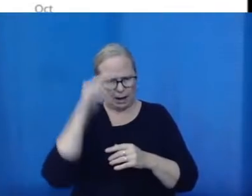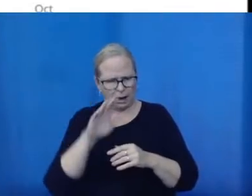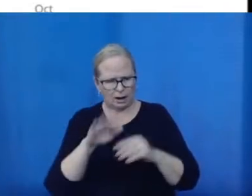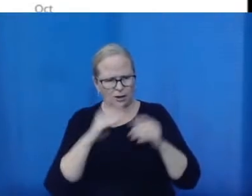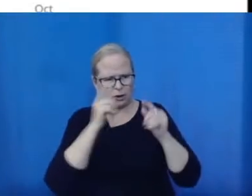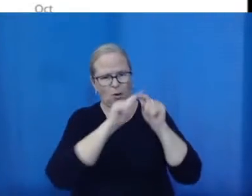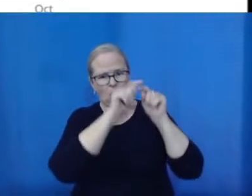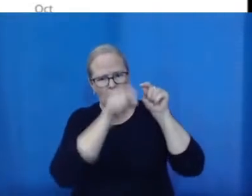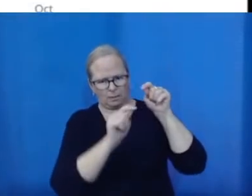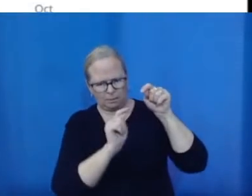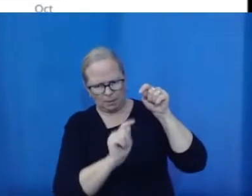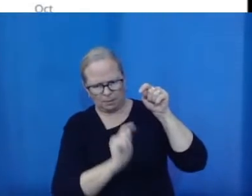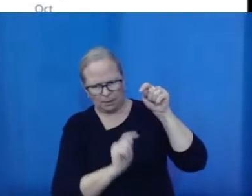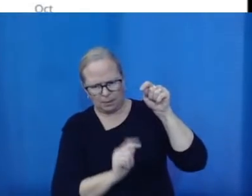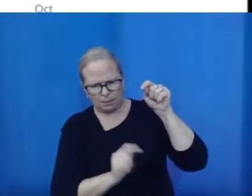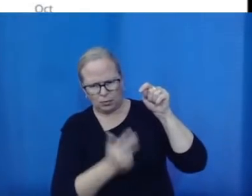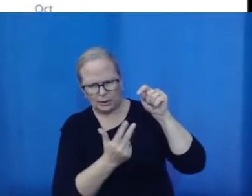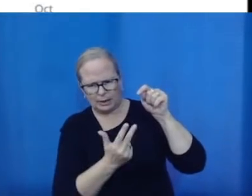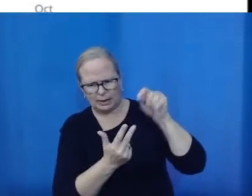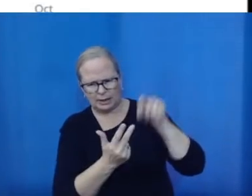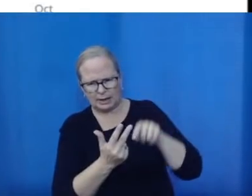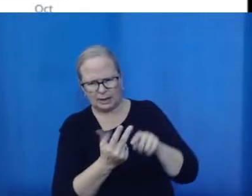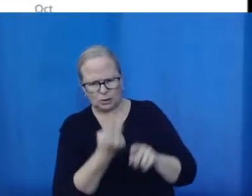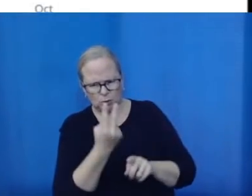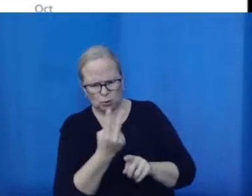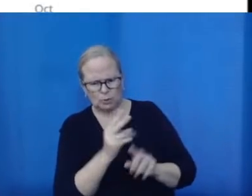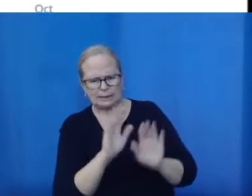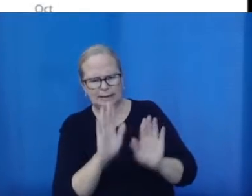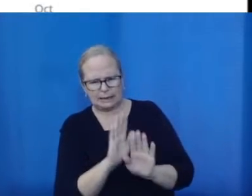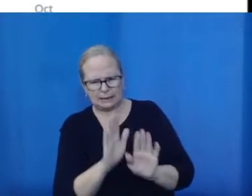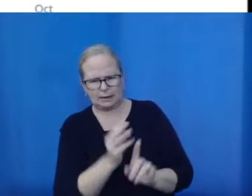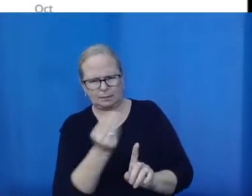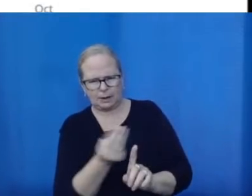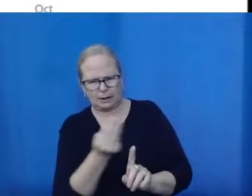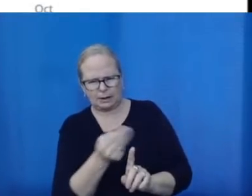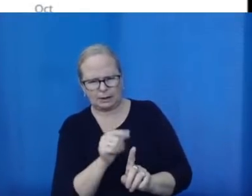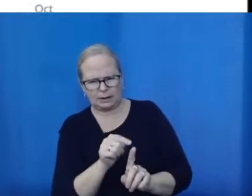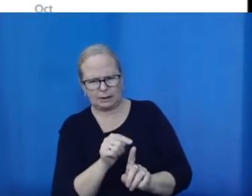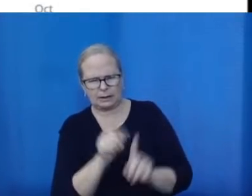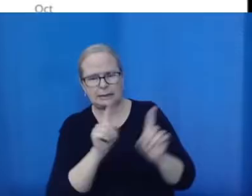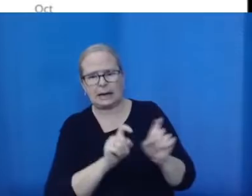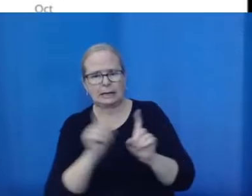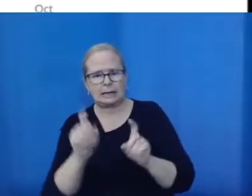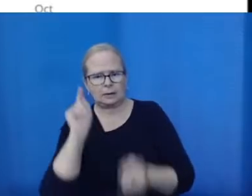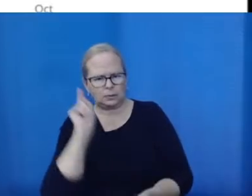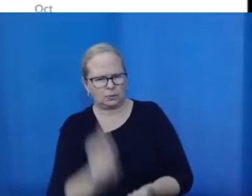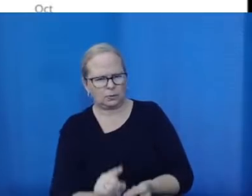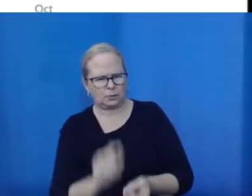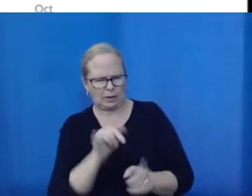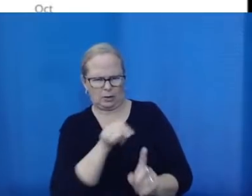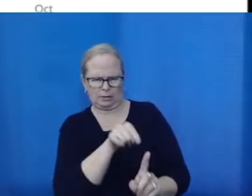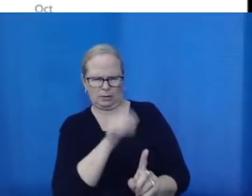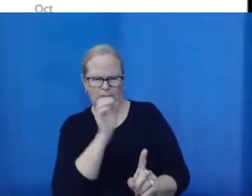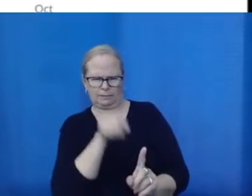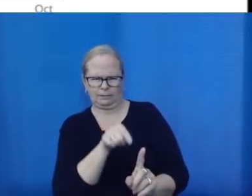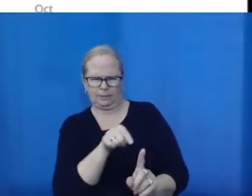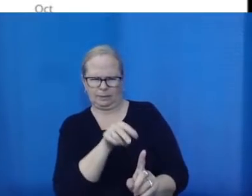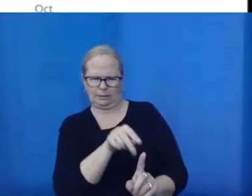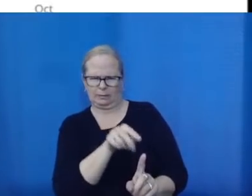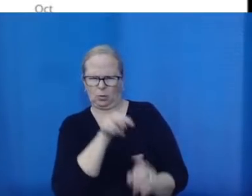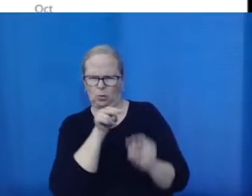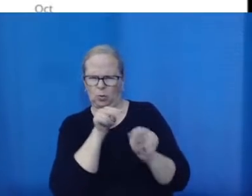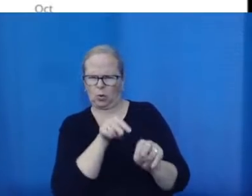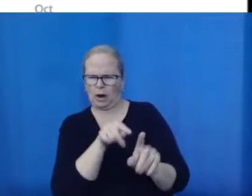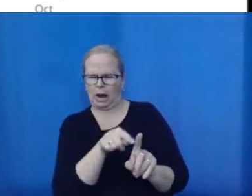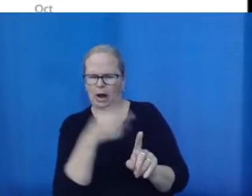days. So we just need to watch things closely, see how that will impact the numbers as the week rolls out. I hope they would continue in this